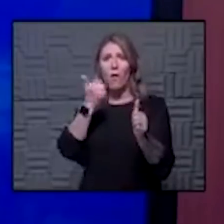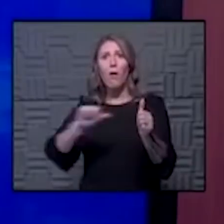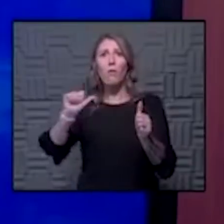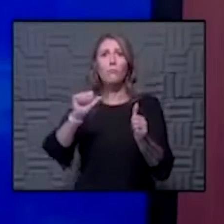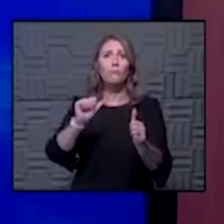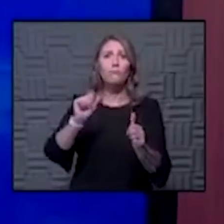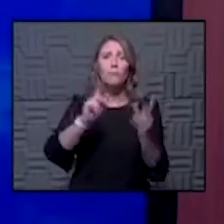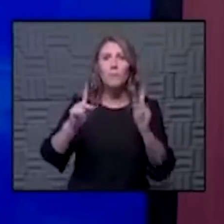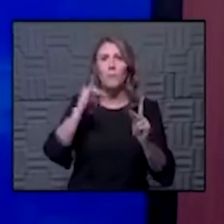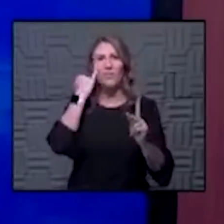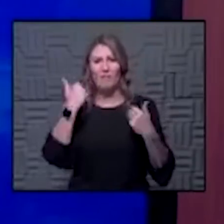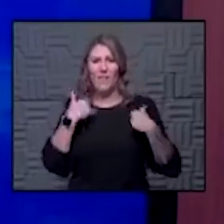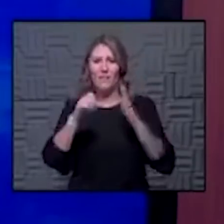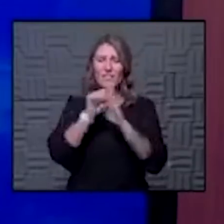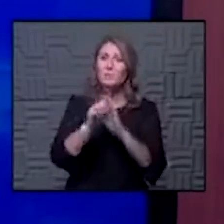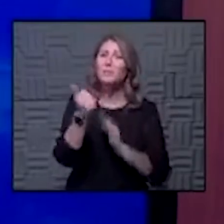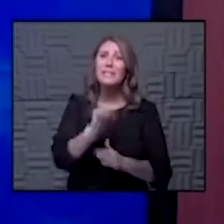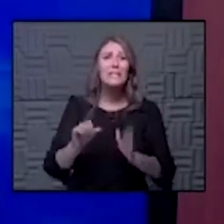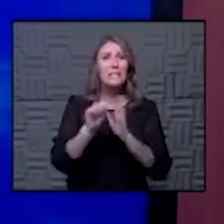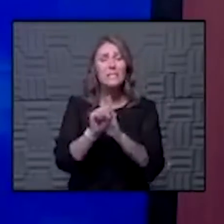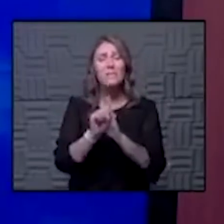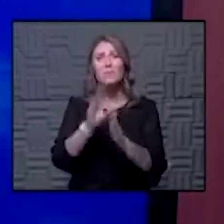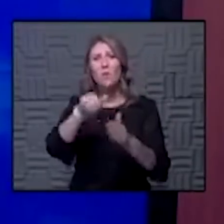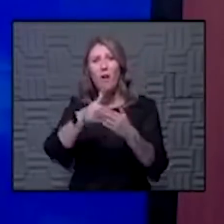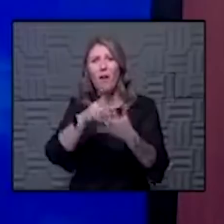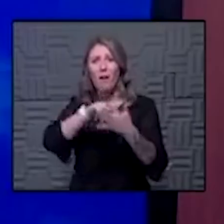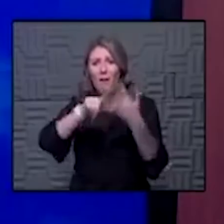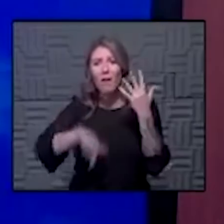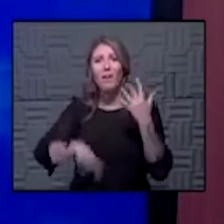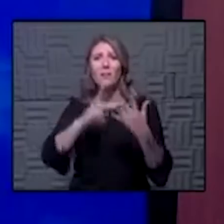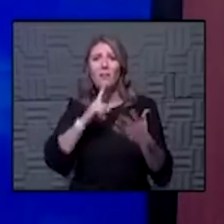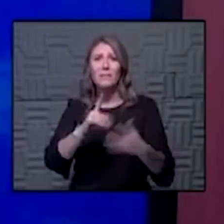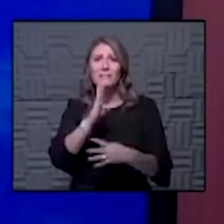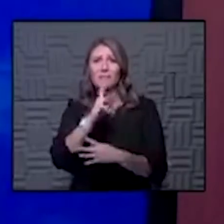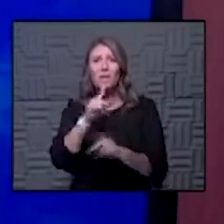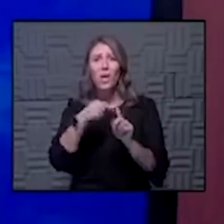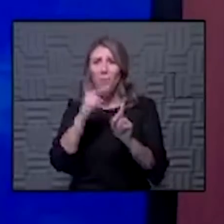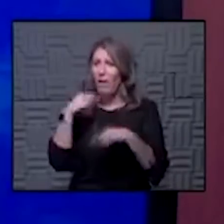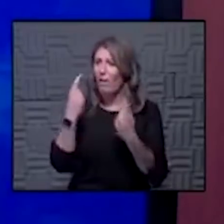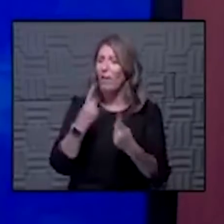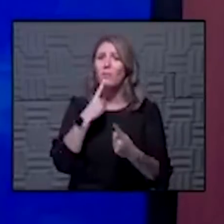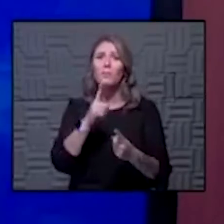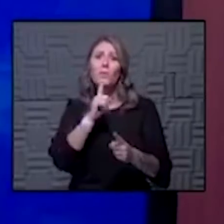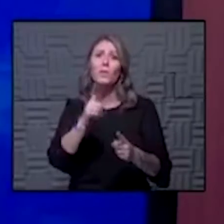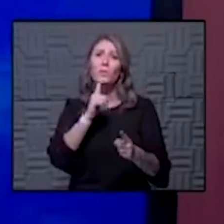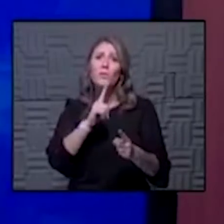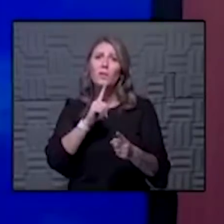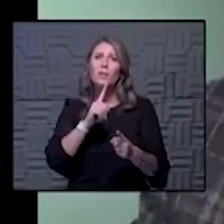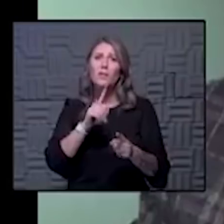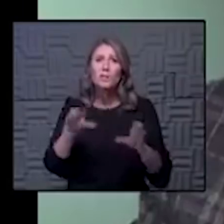any symptoms. All those things that we keep talking about, but really be much more aggressive with those in your own personal life.